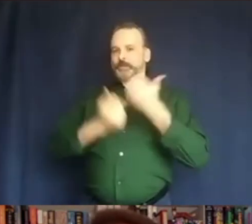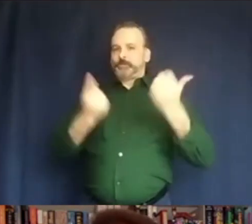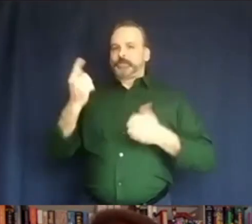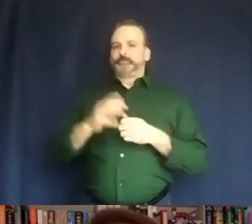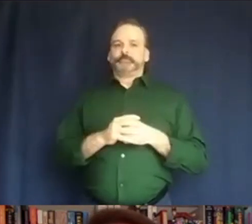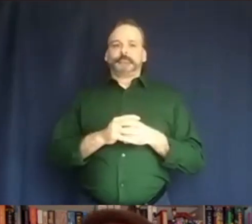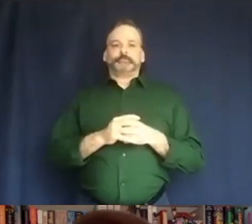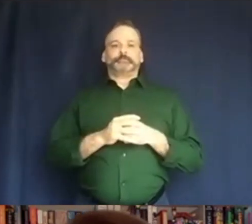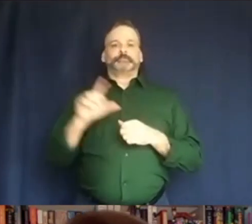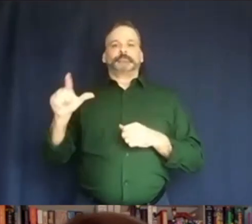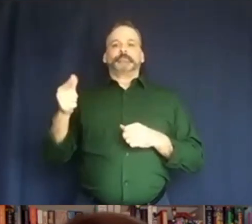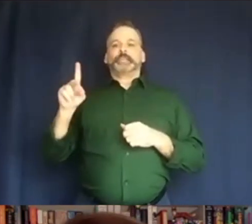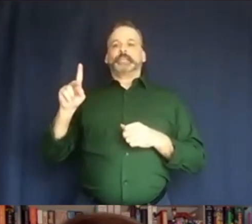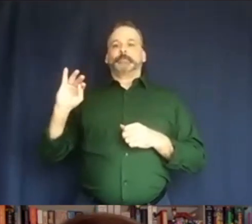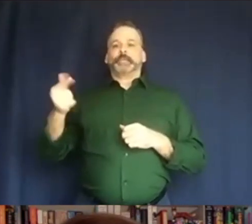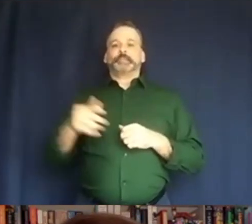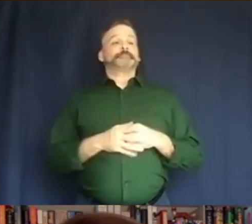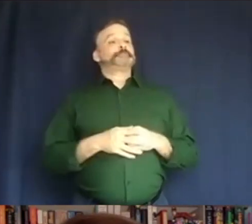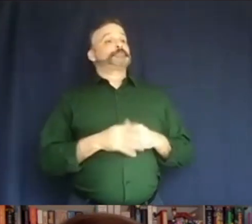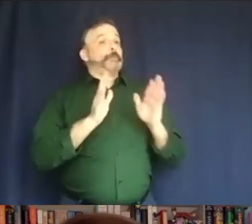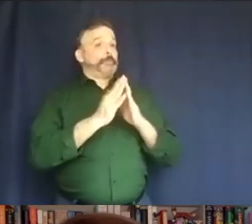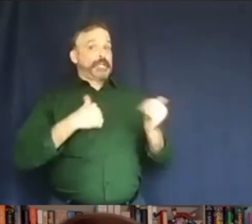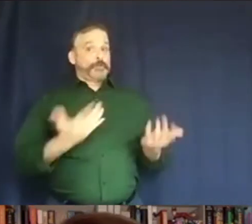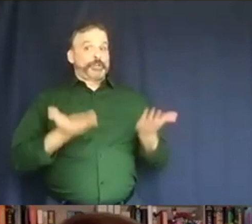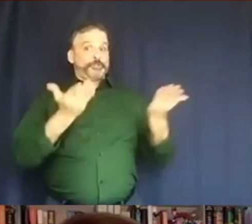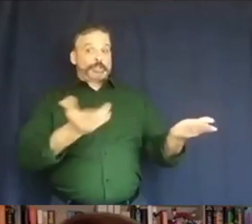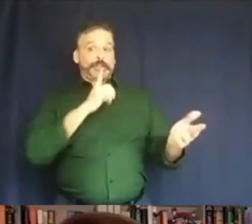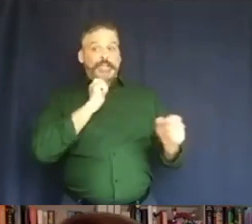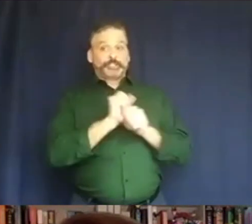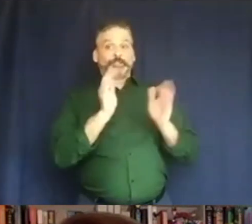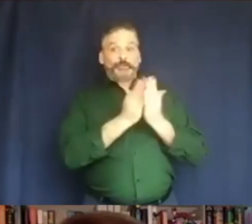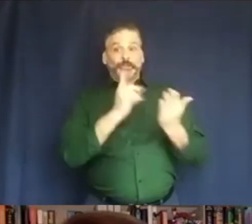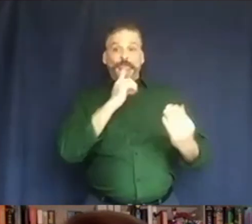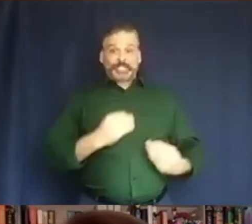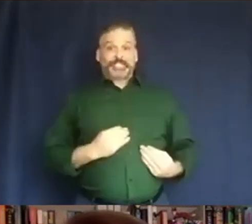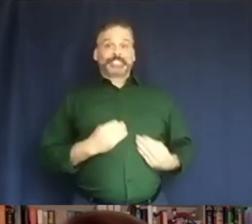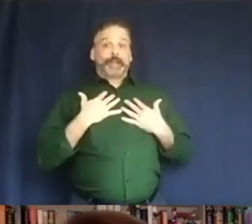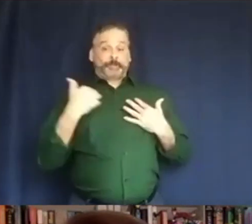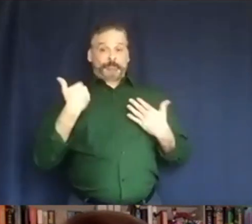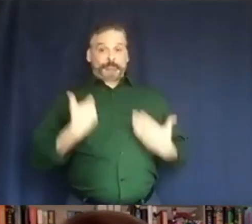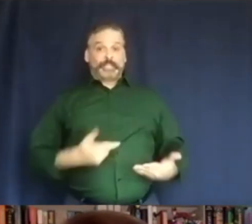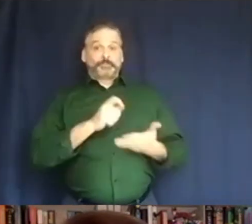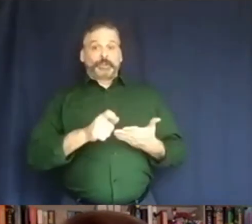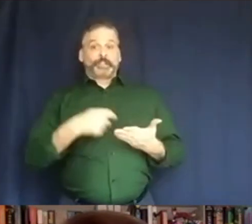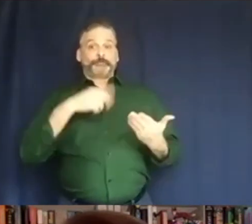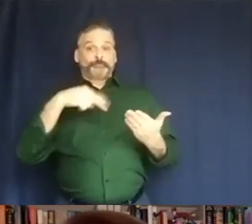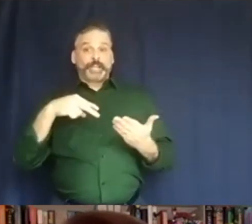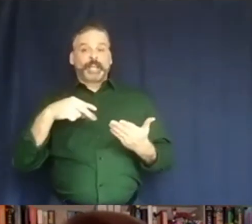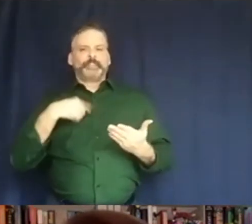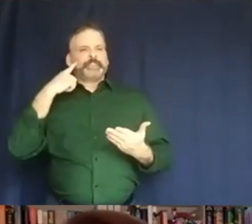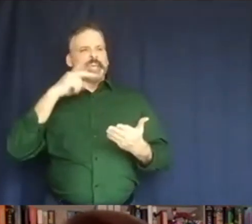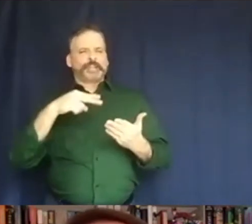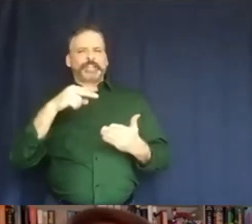How about you, K-Ming? The book I want to recommend is actually the book that really inspired me to write, which I read. I think I read it in